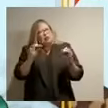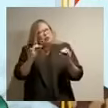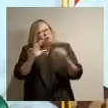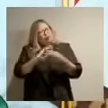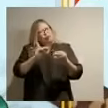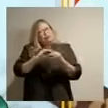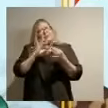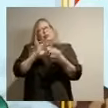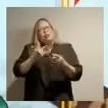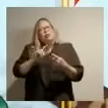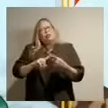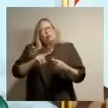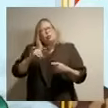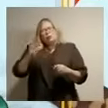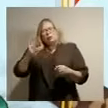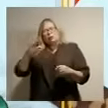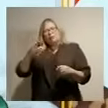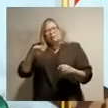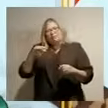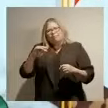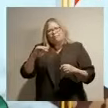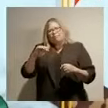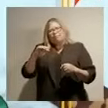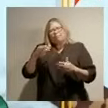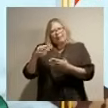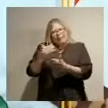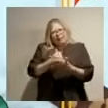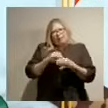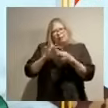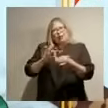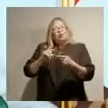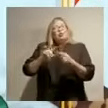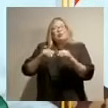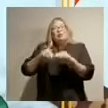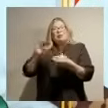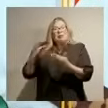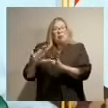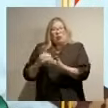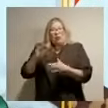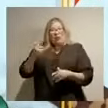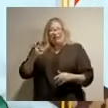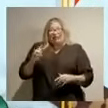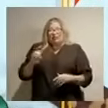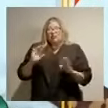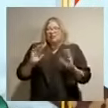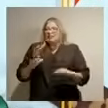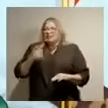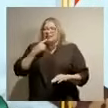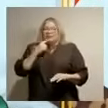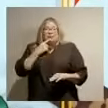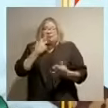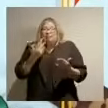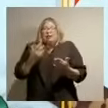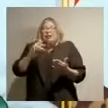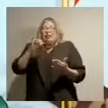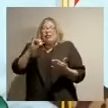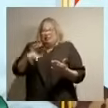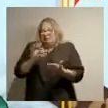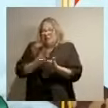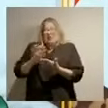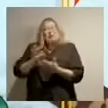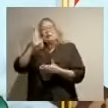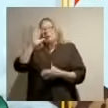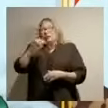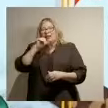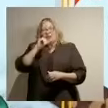budget. Can you update us where those negotiations are? We're going to get it done. This budget will not be signed without that deal that we committed